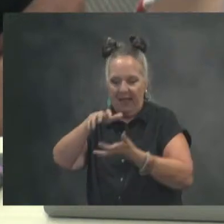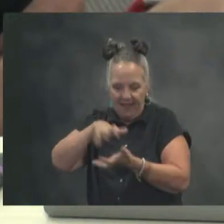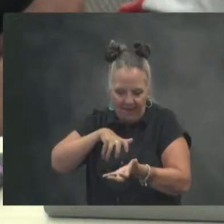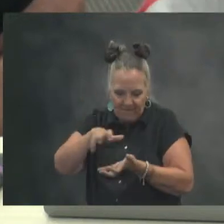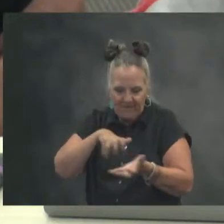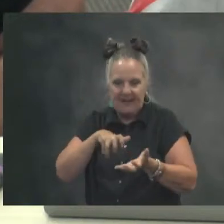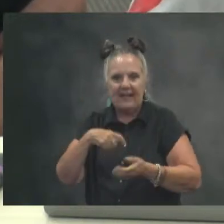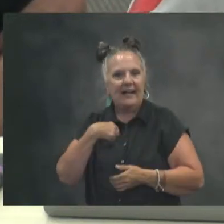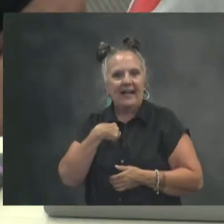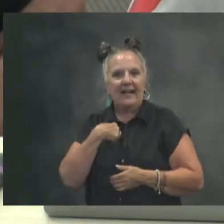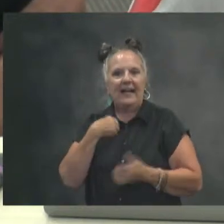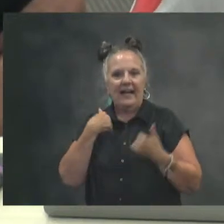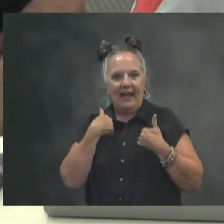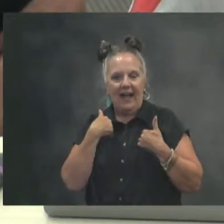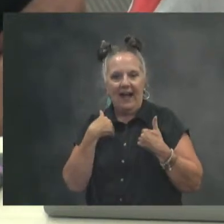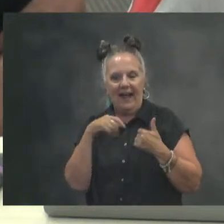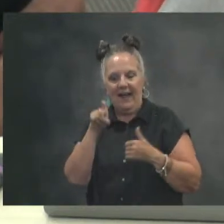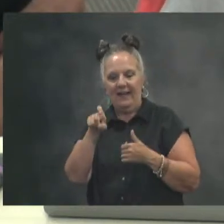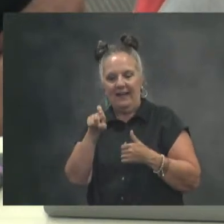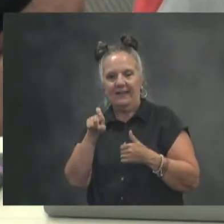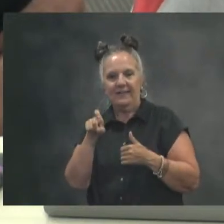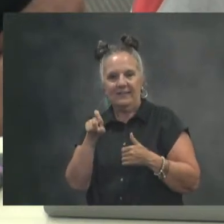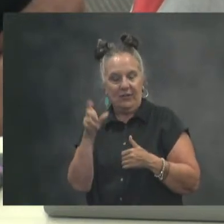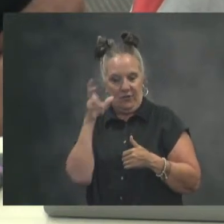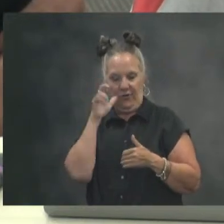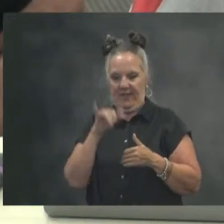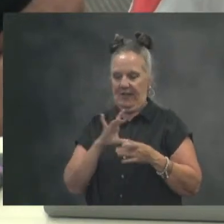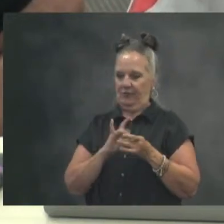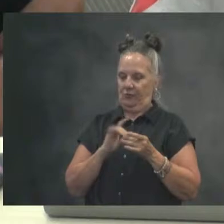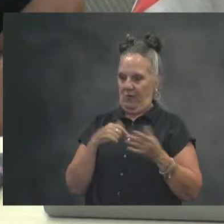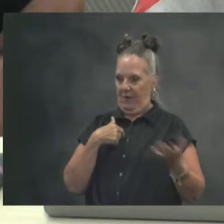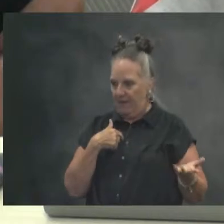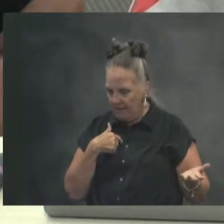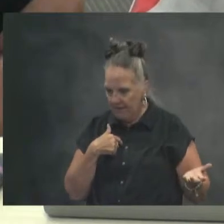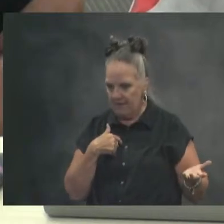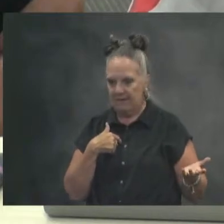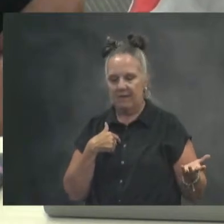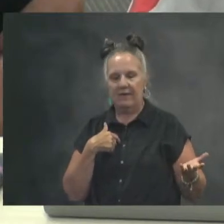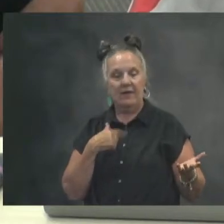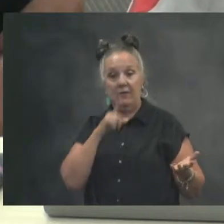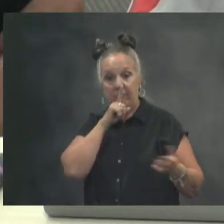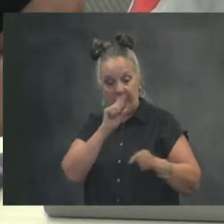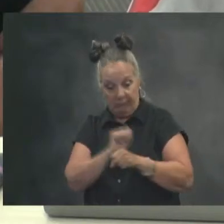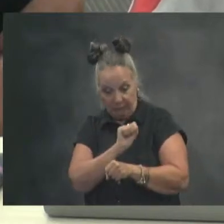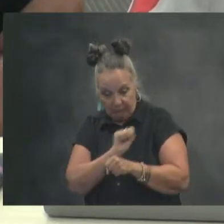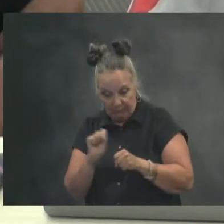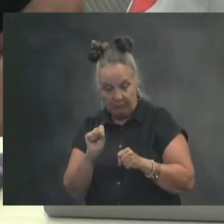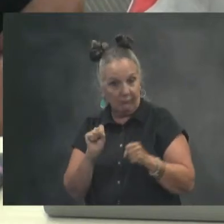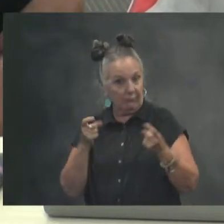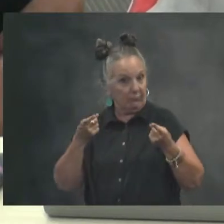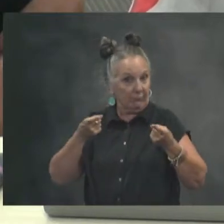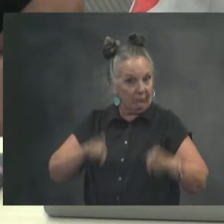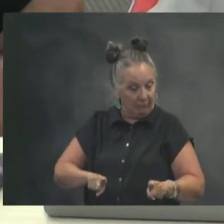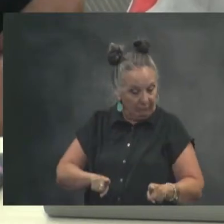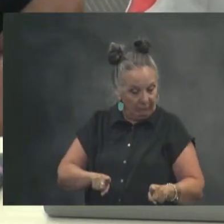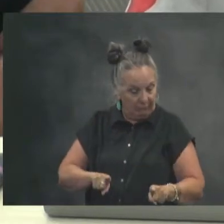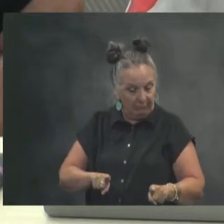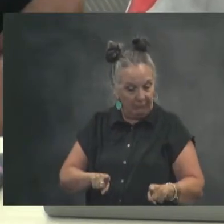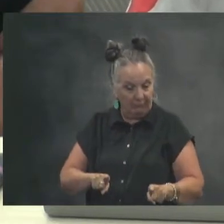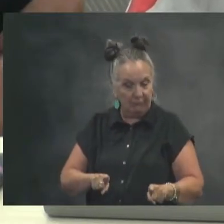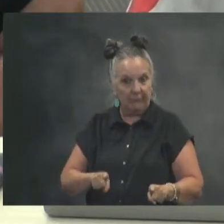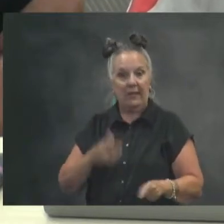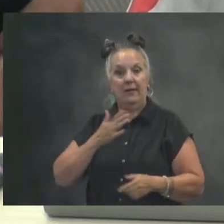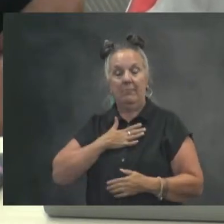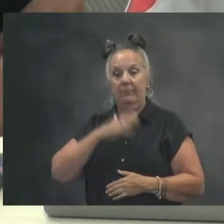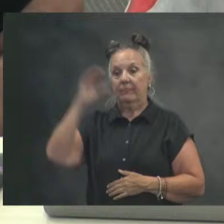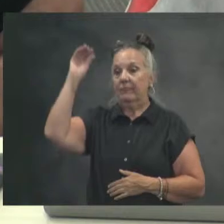because I had to take a blood pressure pill after I heard that story, by the way. But it is true, it's going on, and in my